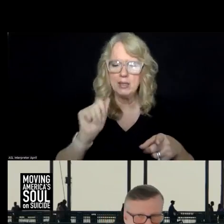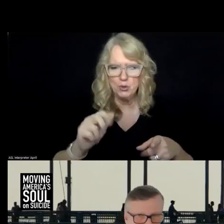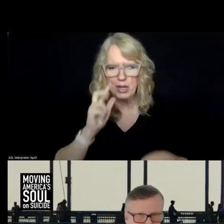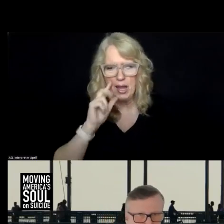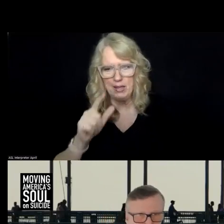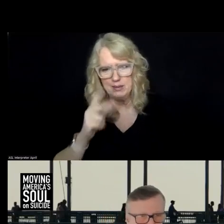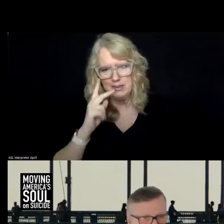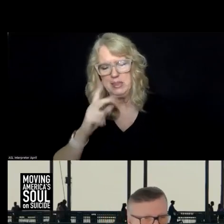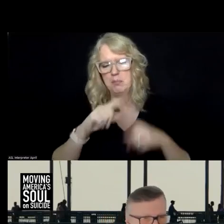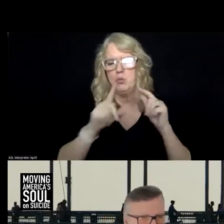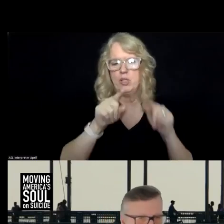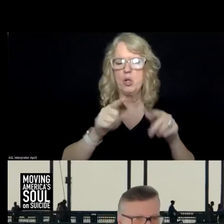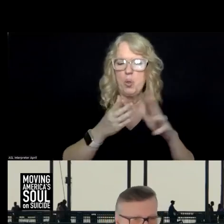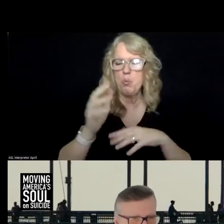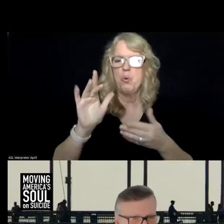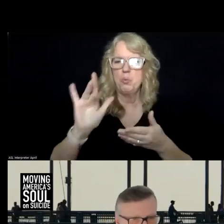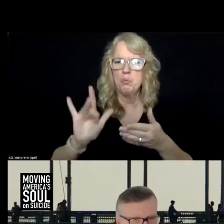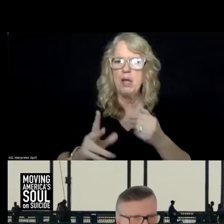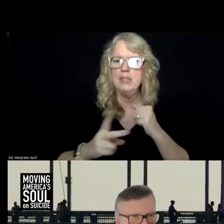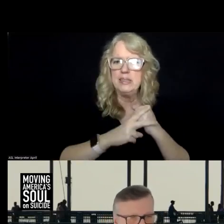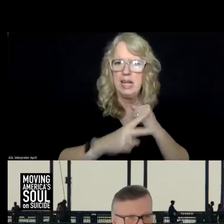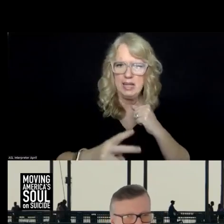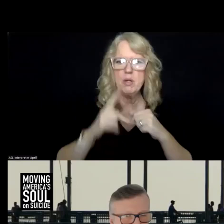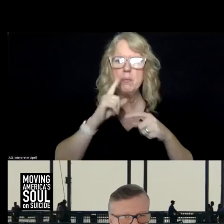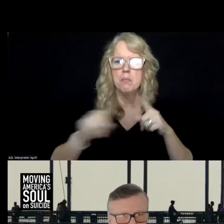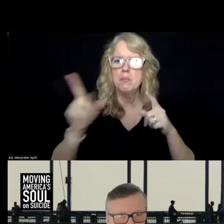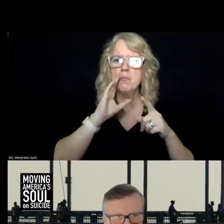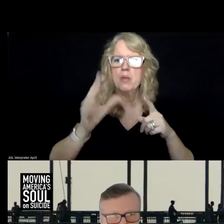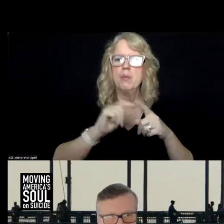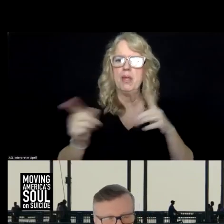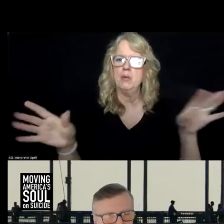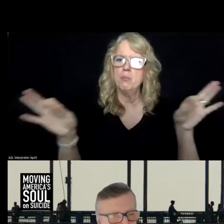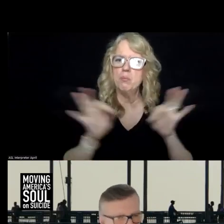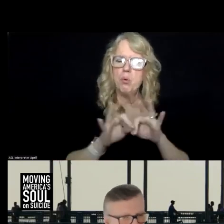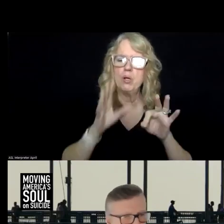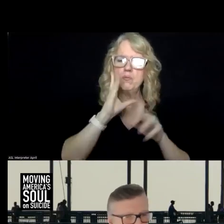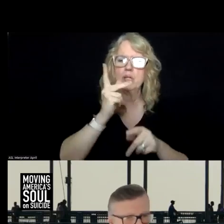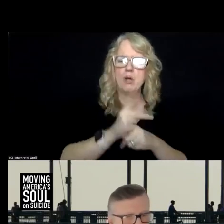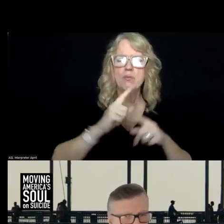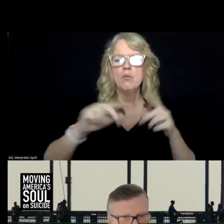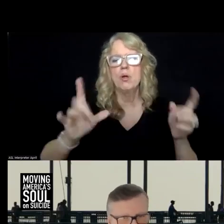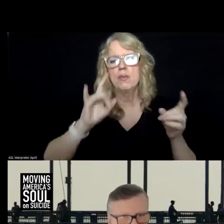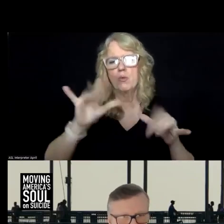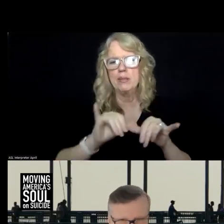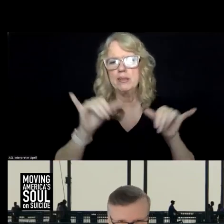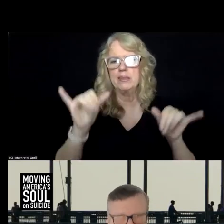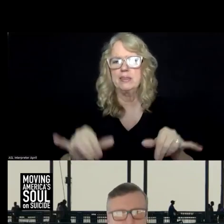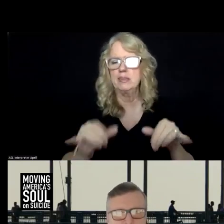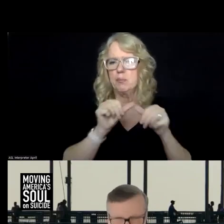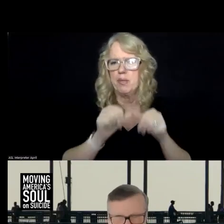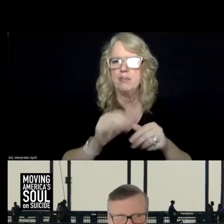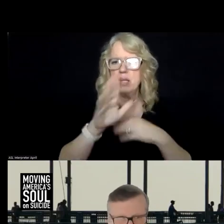and go through them and save them, but really impactful pieces to help drive that important essential care practice of crisis systems throughout the whole